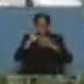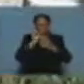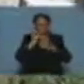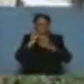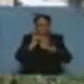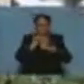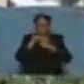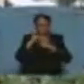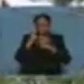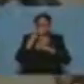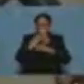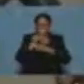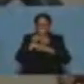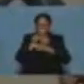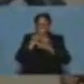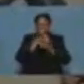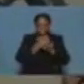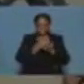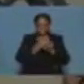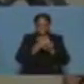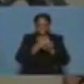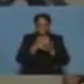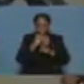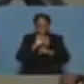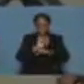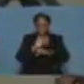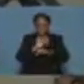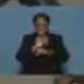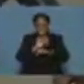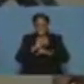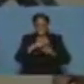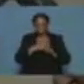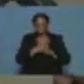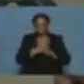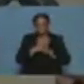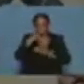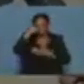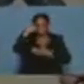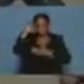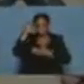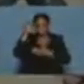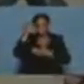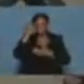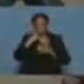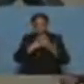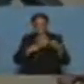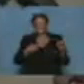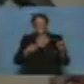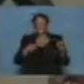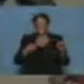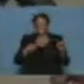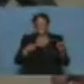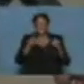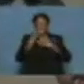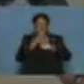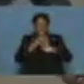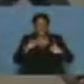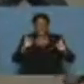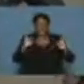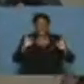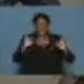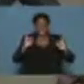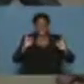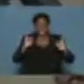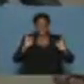Foreign Affairs. Because of the implications in terms of the international obligations of